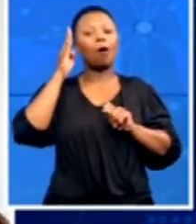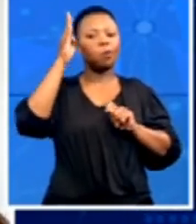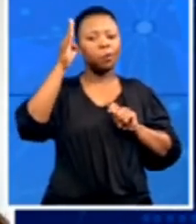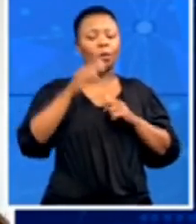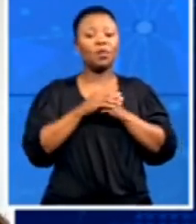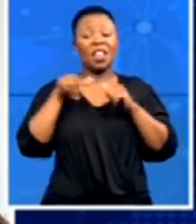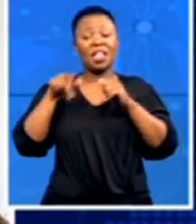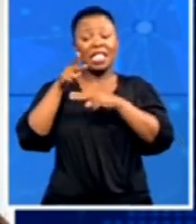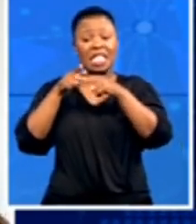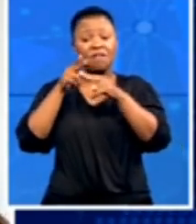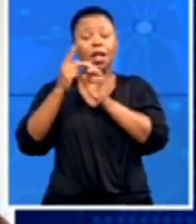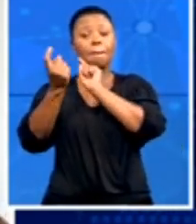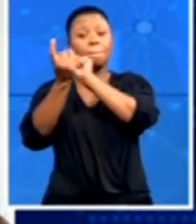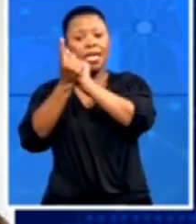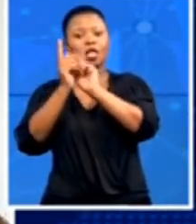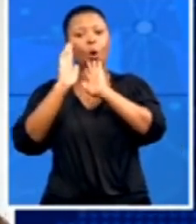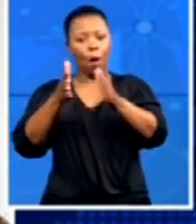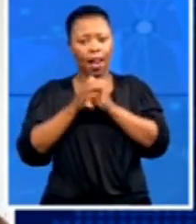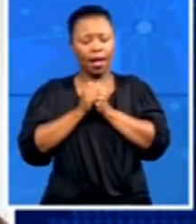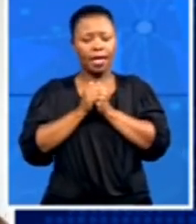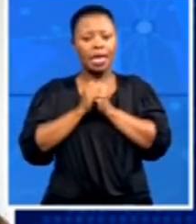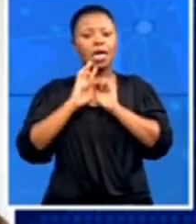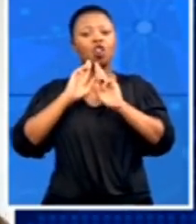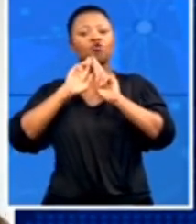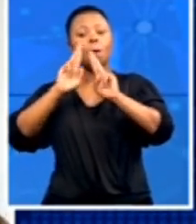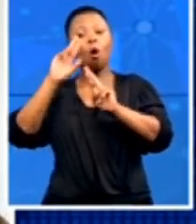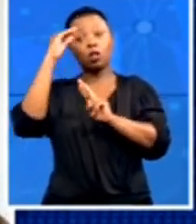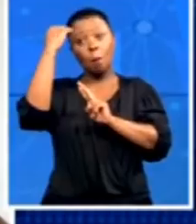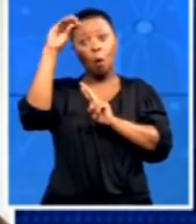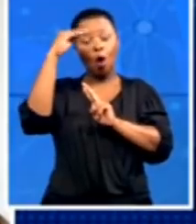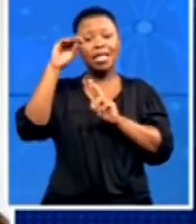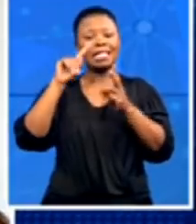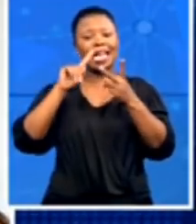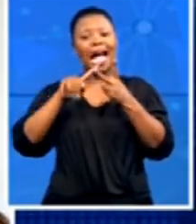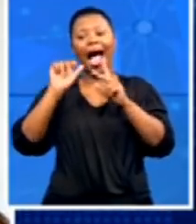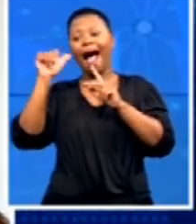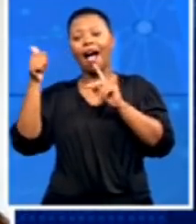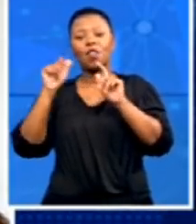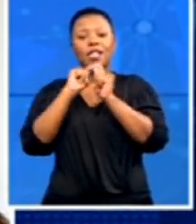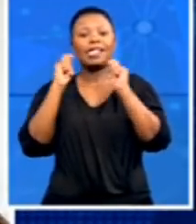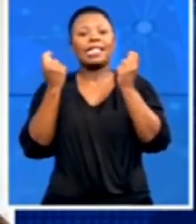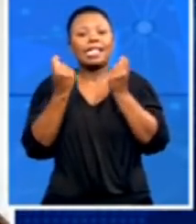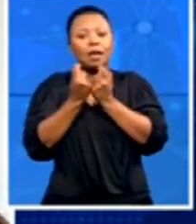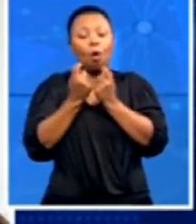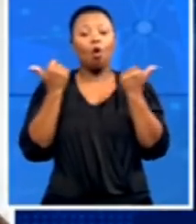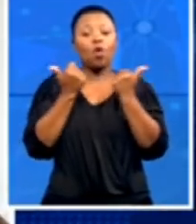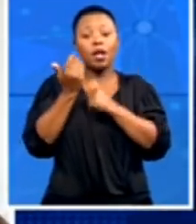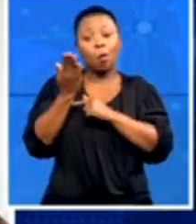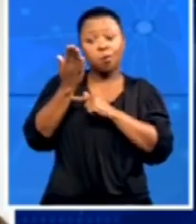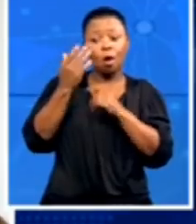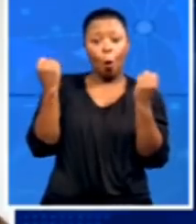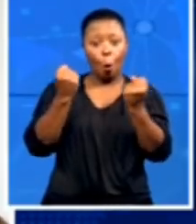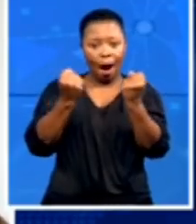receive reports from the police and other teams which are already on the ground. I've been in touch with the Minister